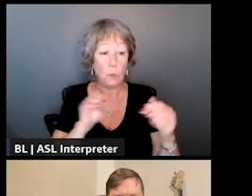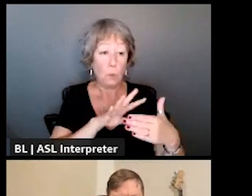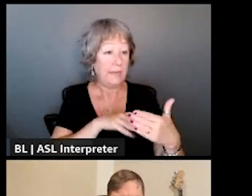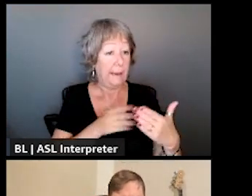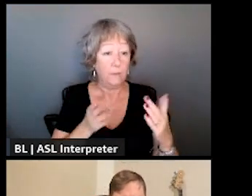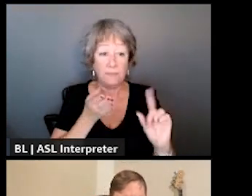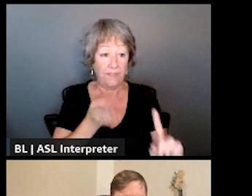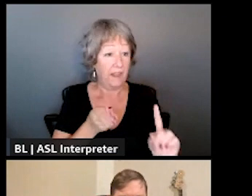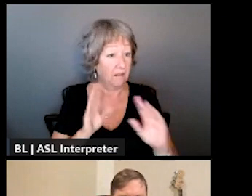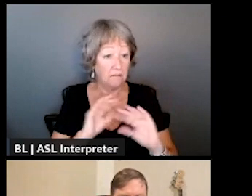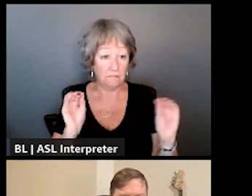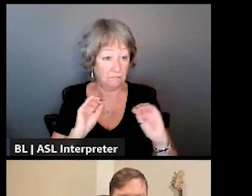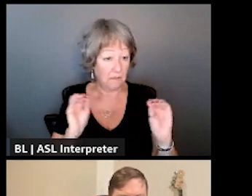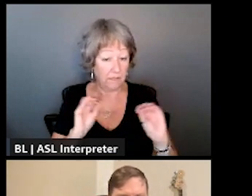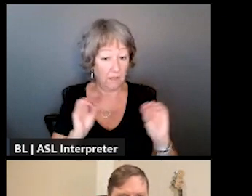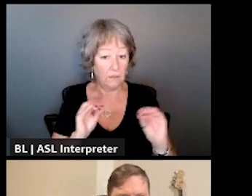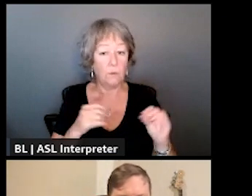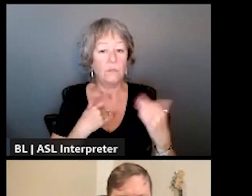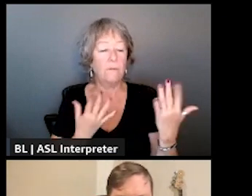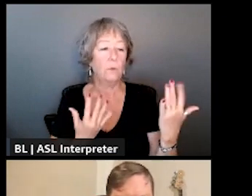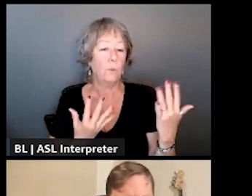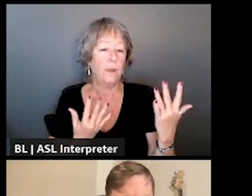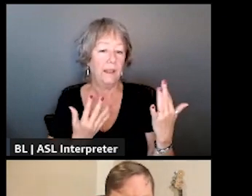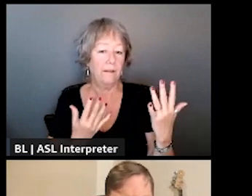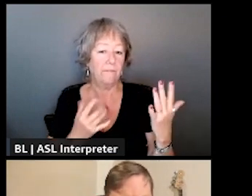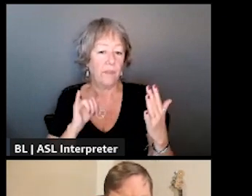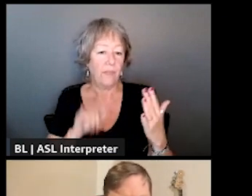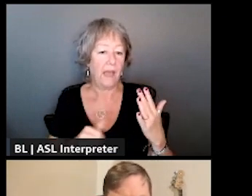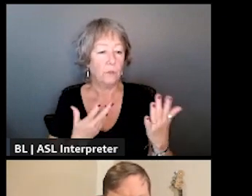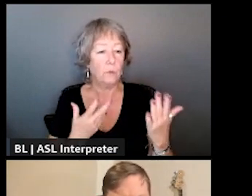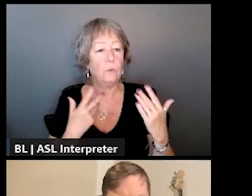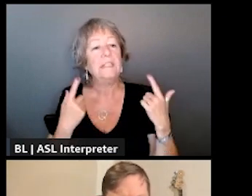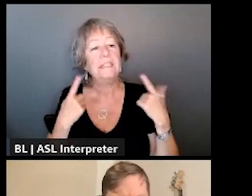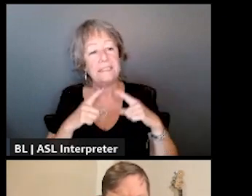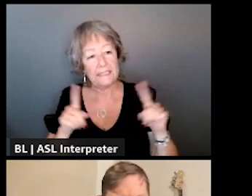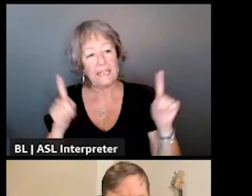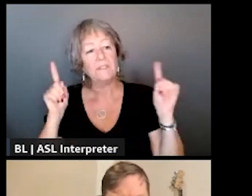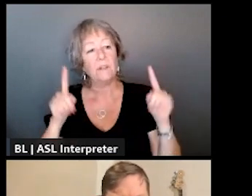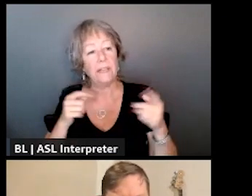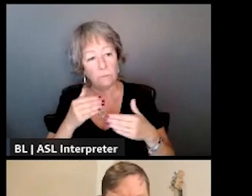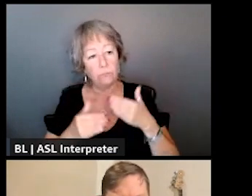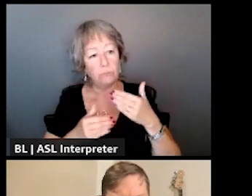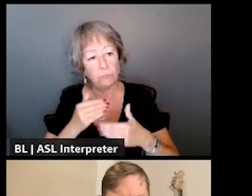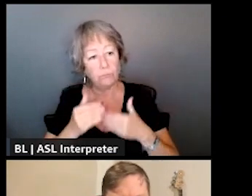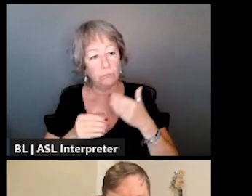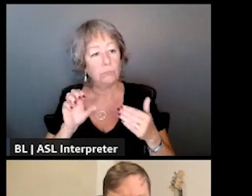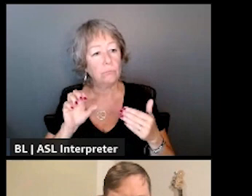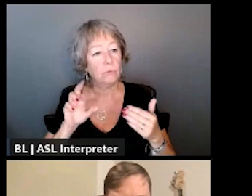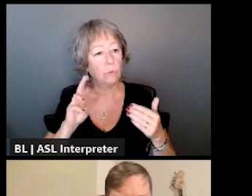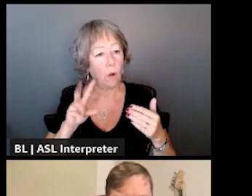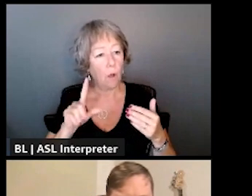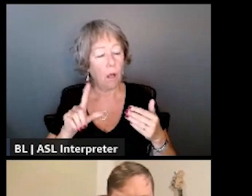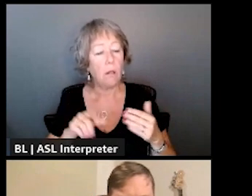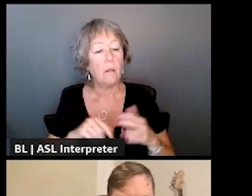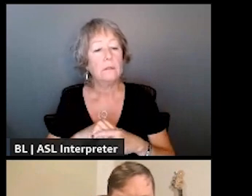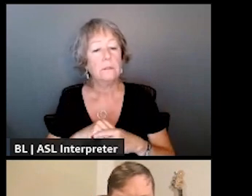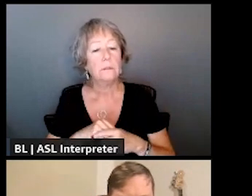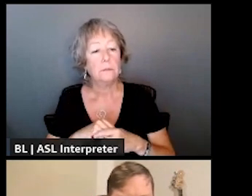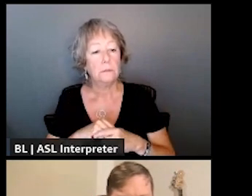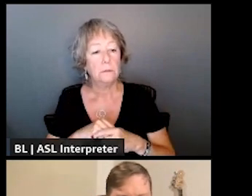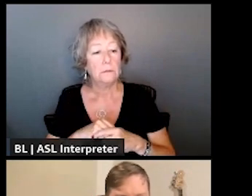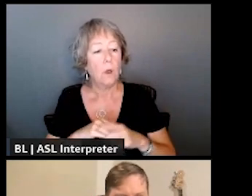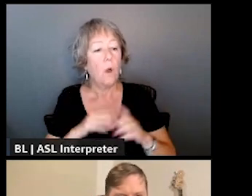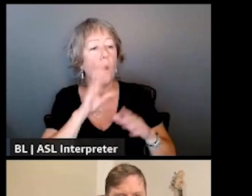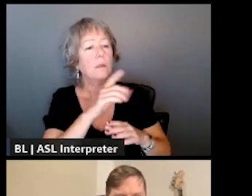here. So I'm just going to wait for that to successfully crawl. It's still going. And in the meantime, I'll